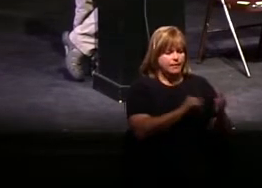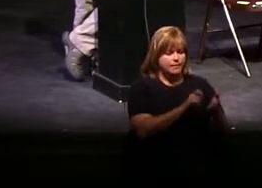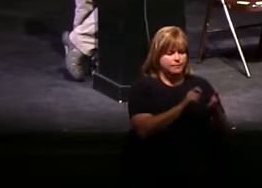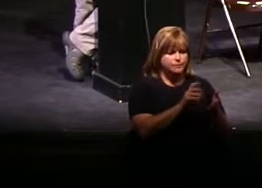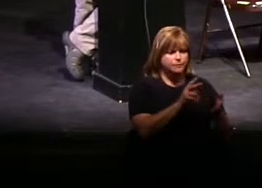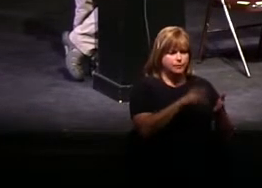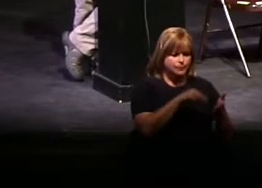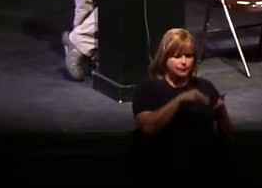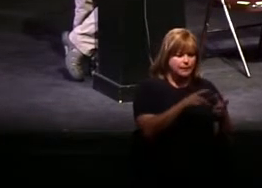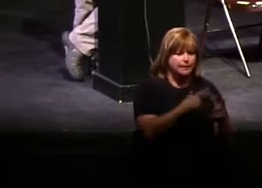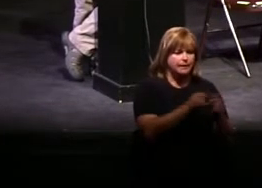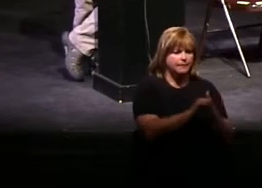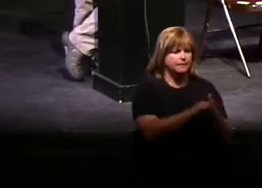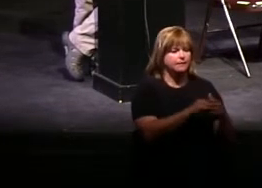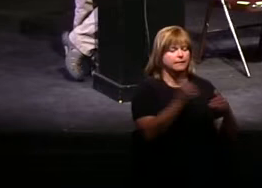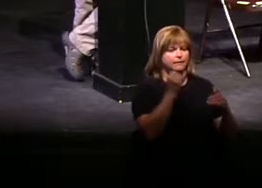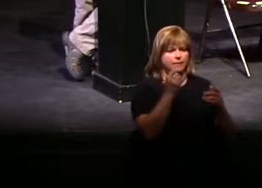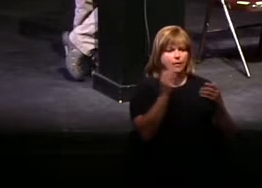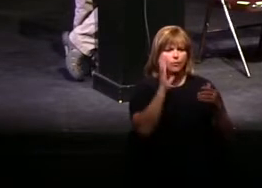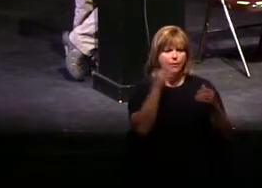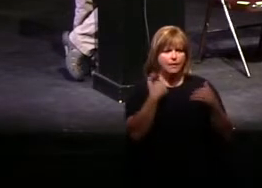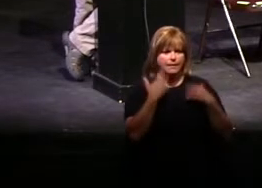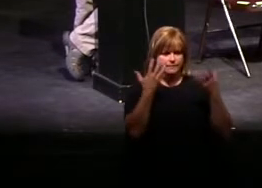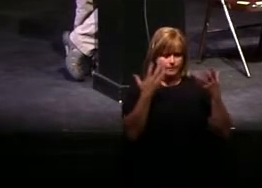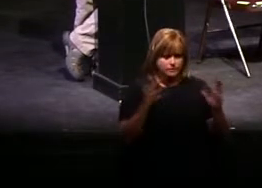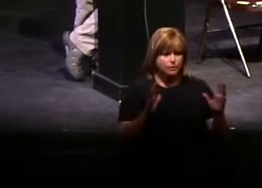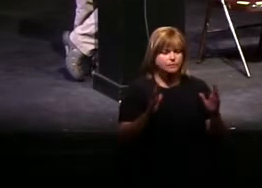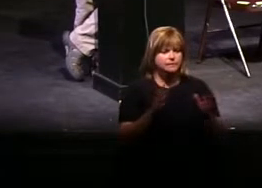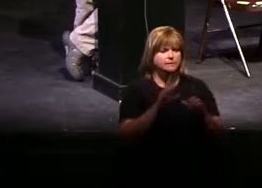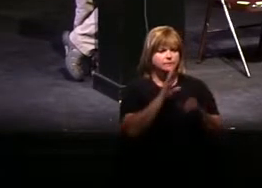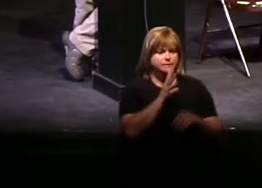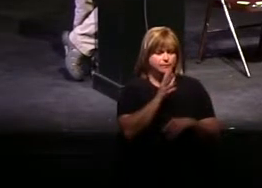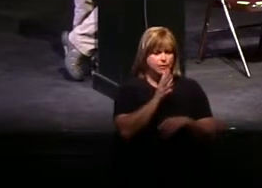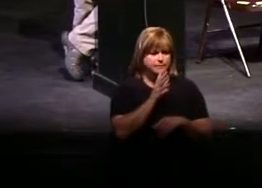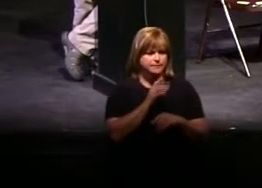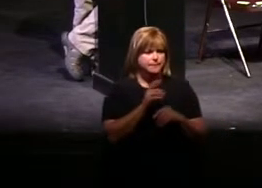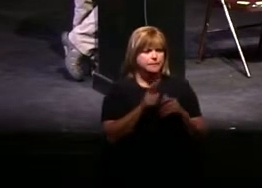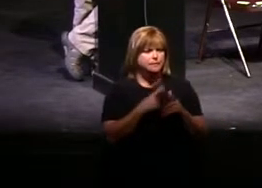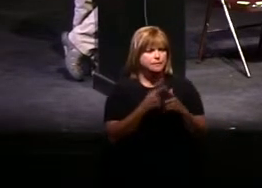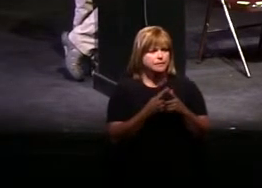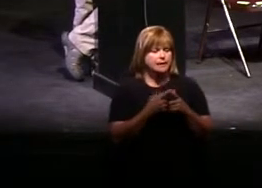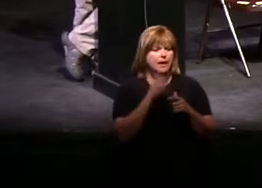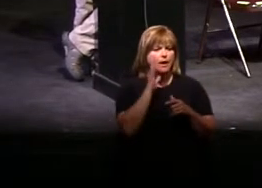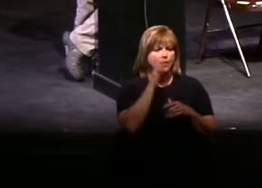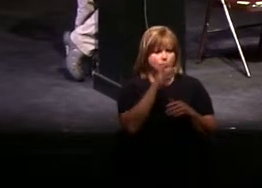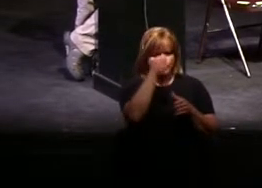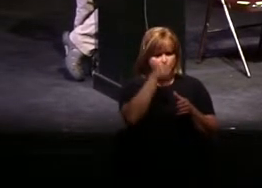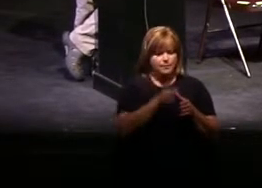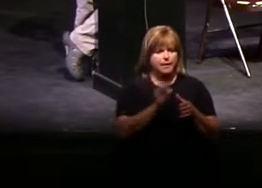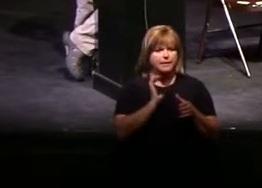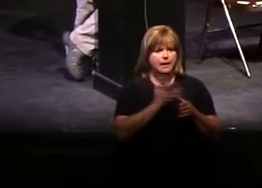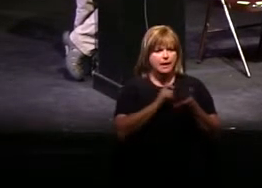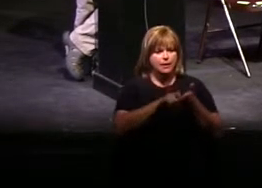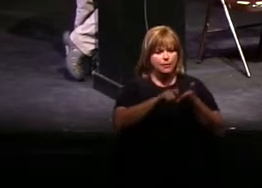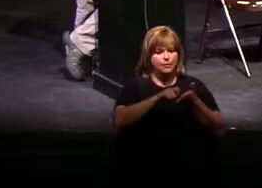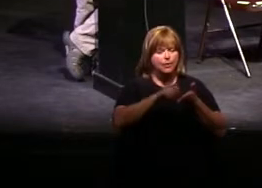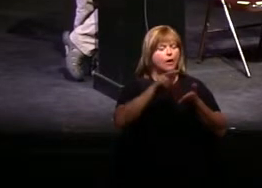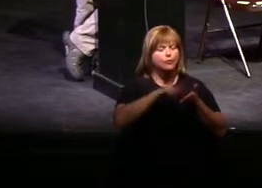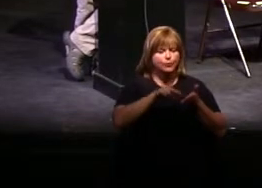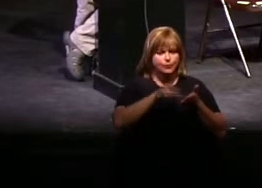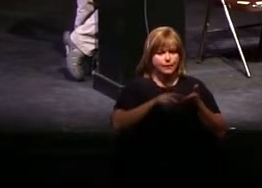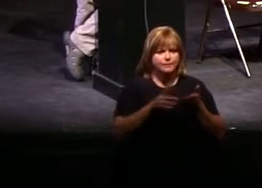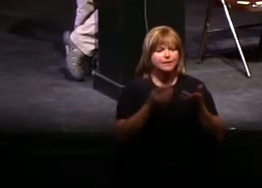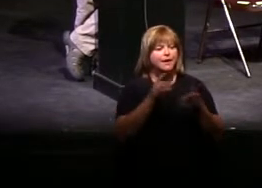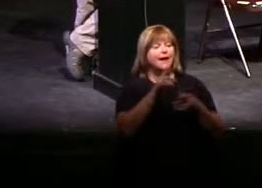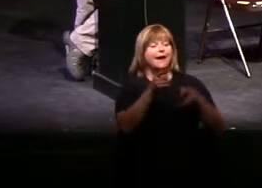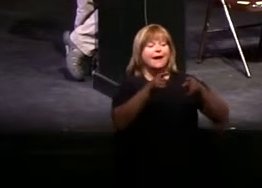time remaining so that we can open things up for a brief Q&A. I will remind our readers when their time is up with